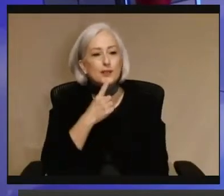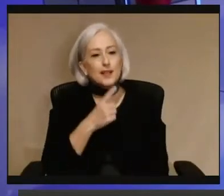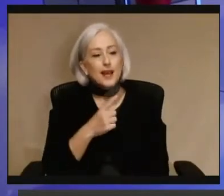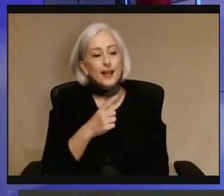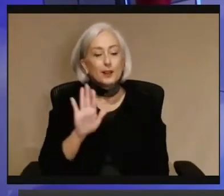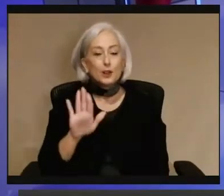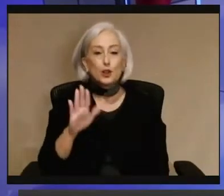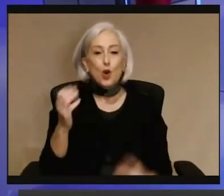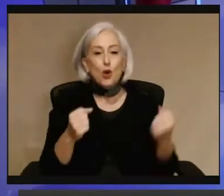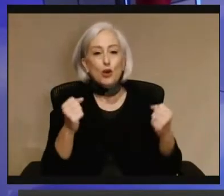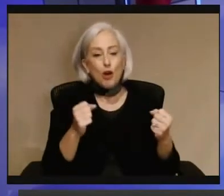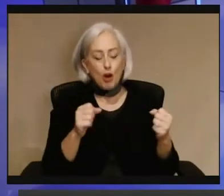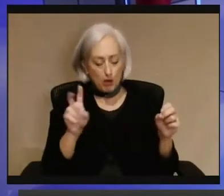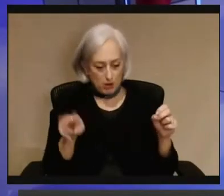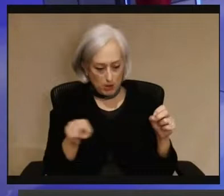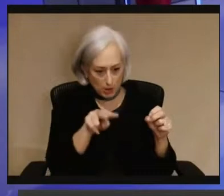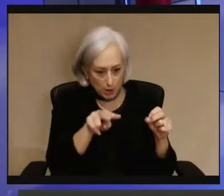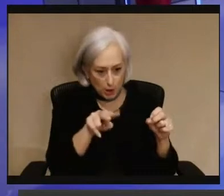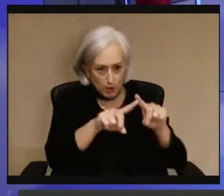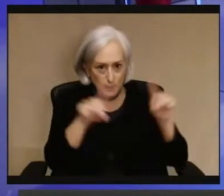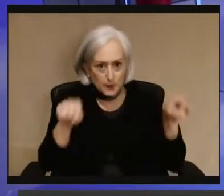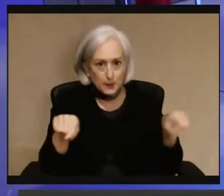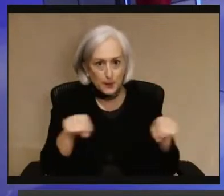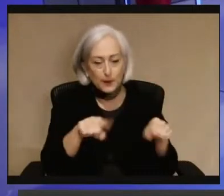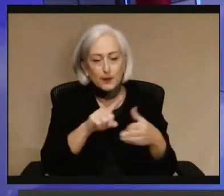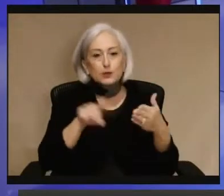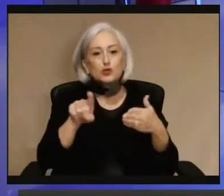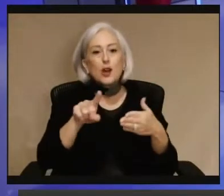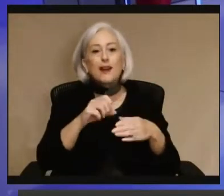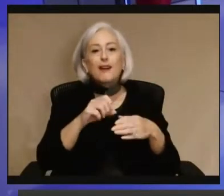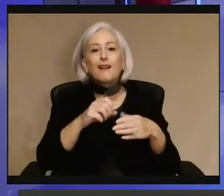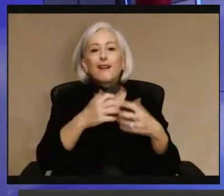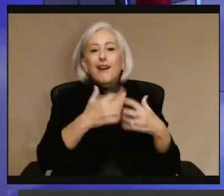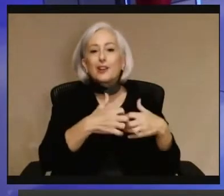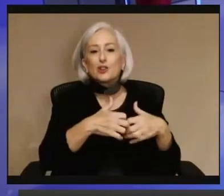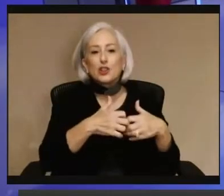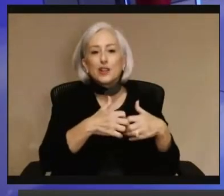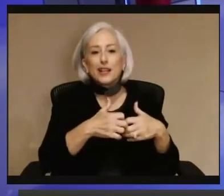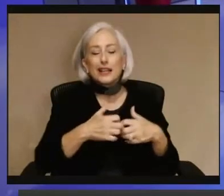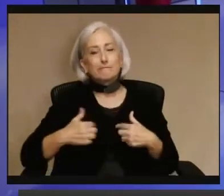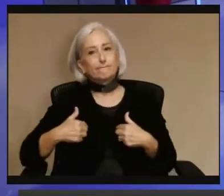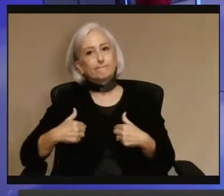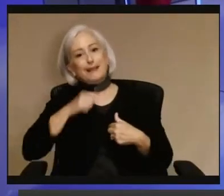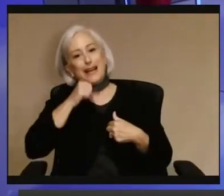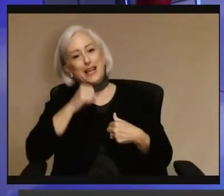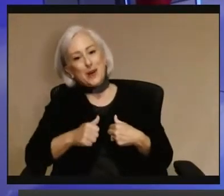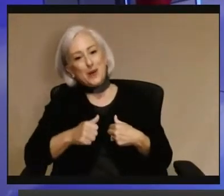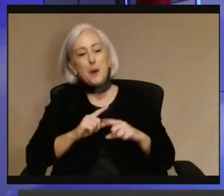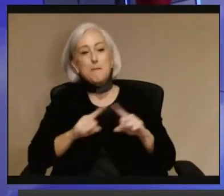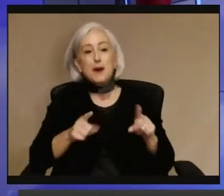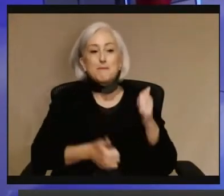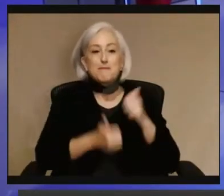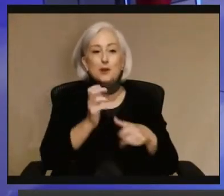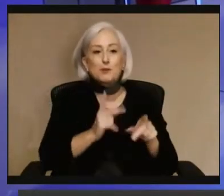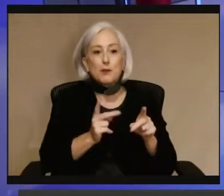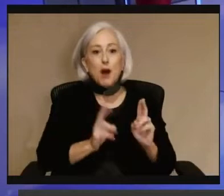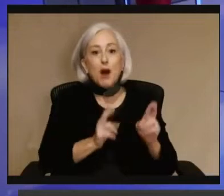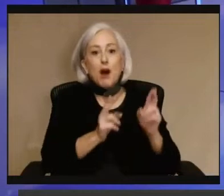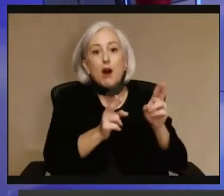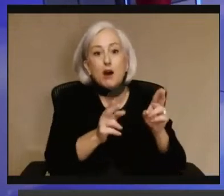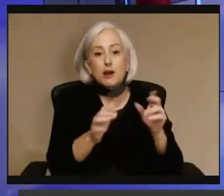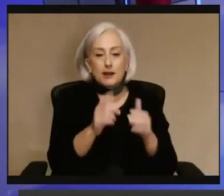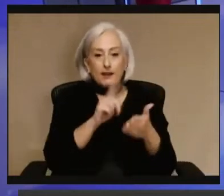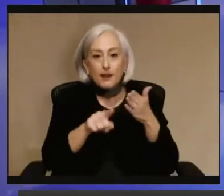that guy. Yeah. and I would say we all rush and get our car taken care of. Of course, I don't, but I'm saying, you say, think of it the way we look at it.